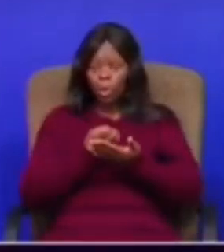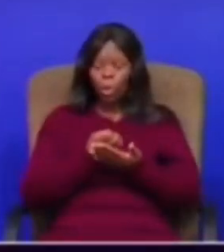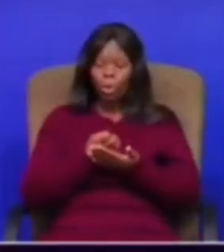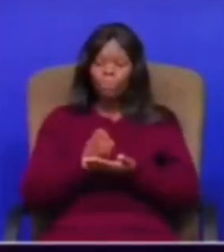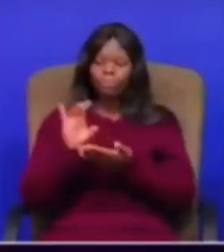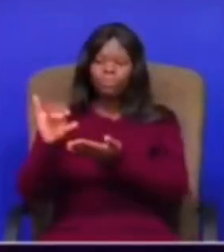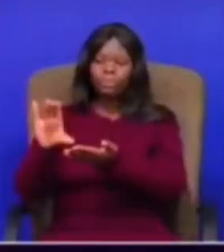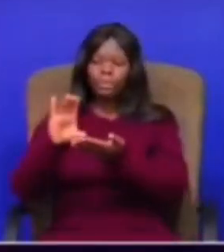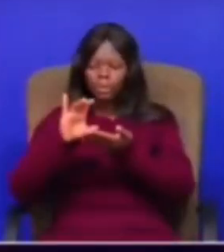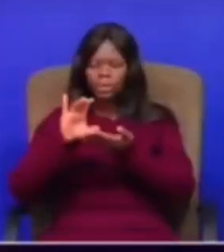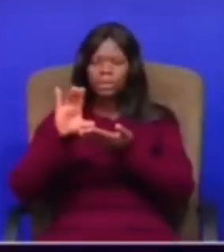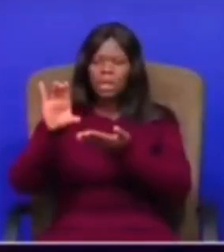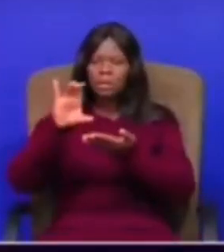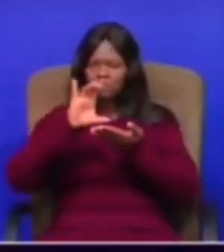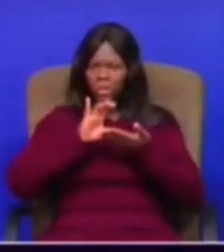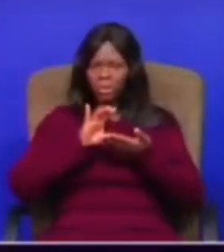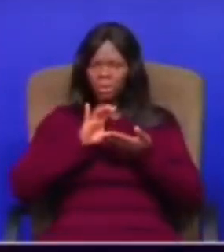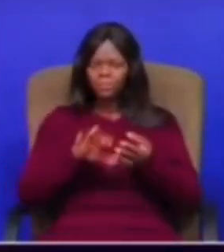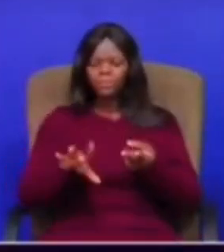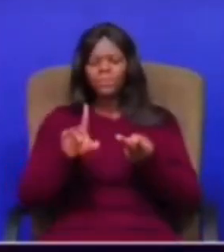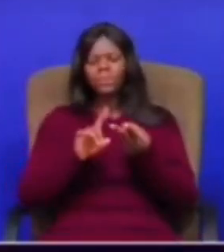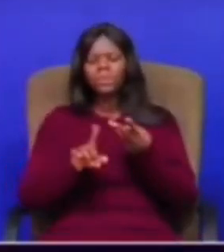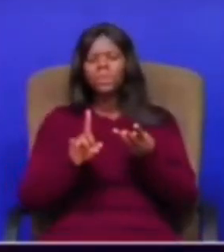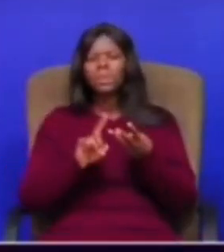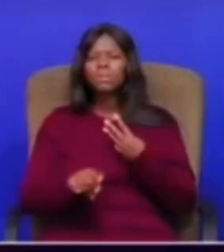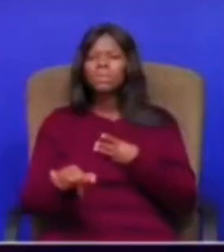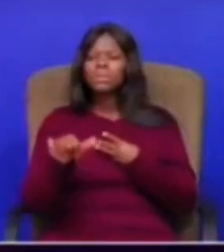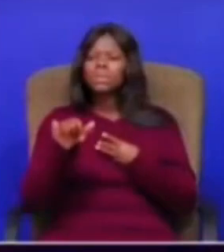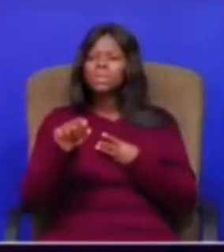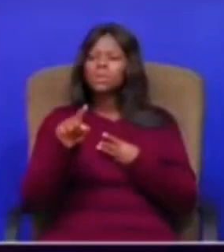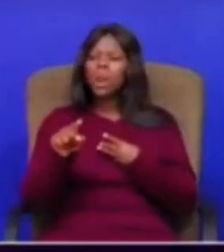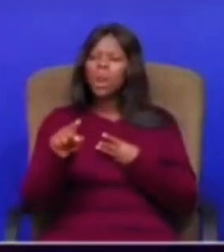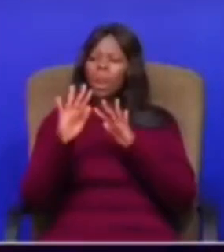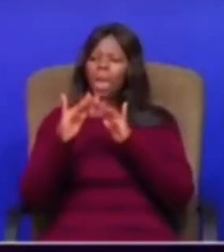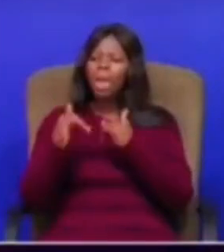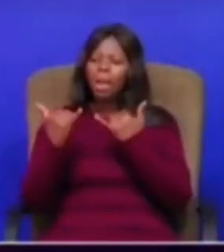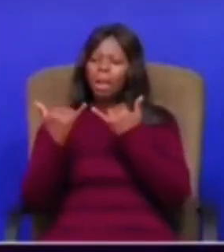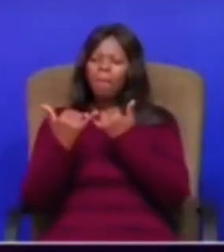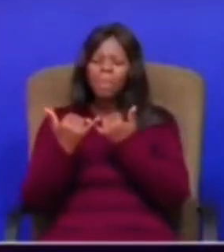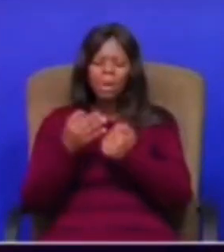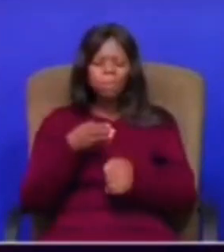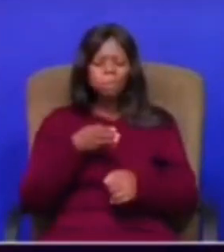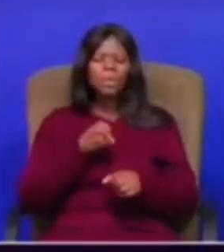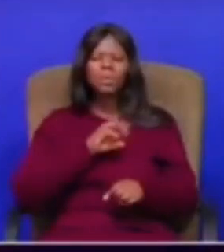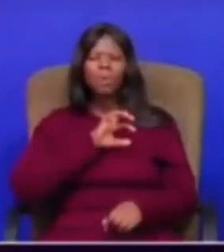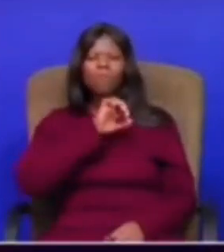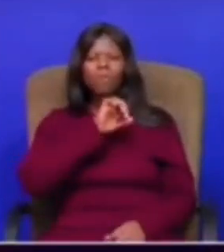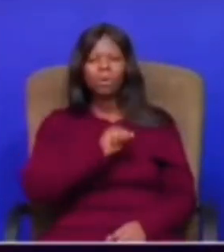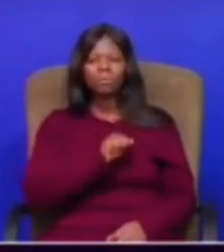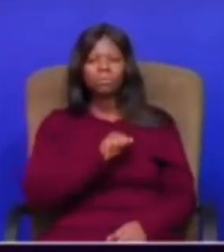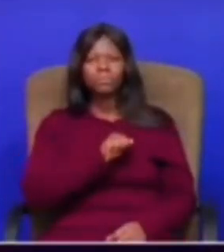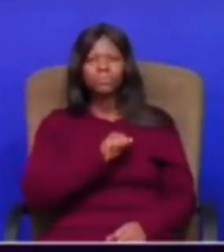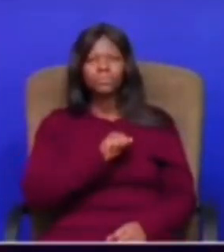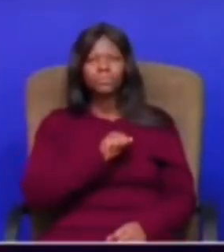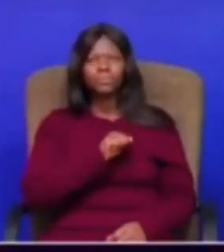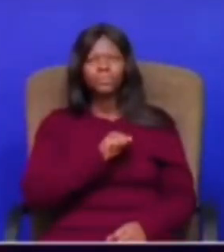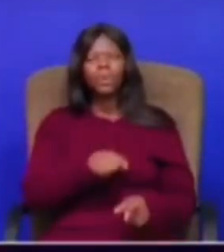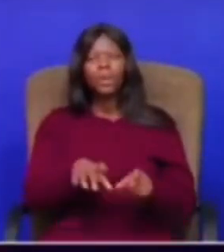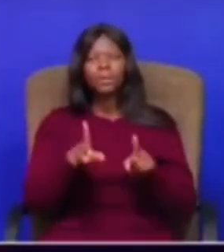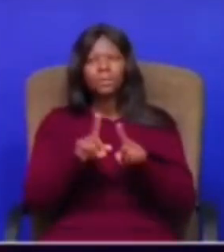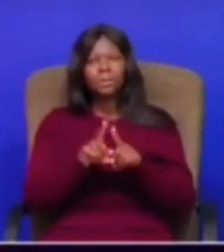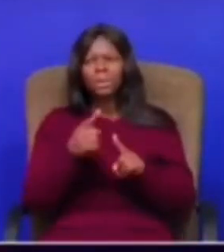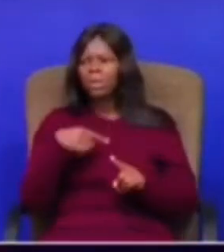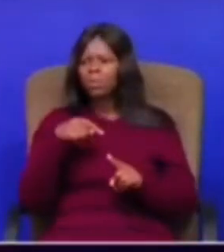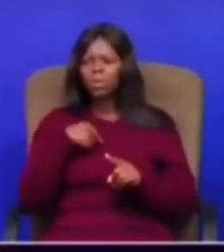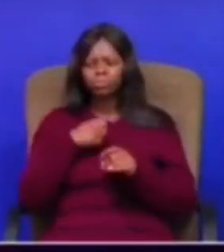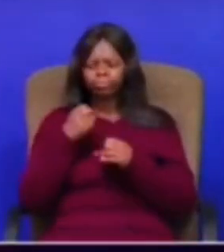some 601 companies that are invested in South Africa, and we similarly have a